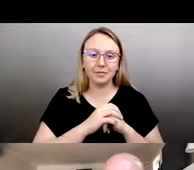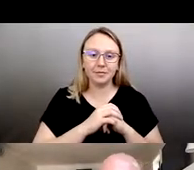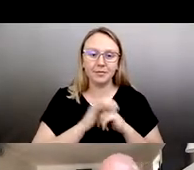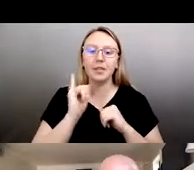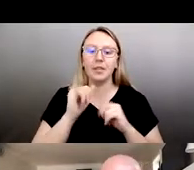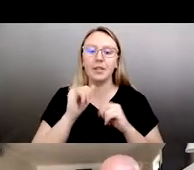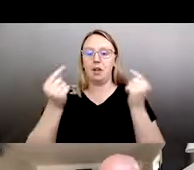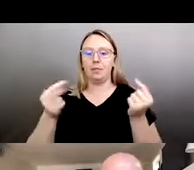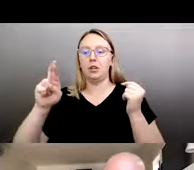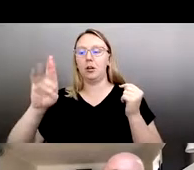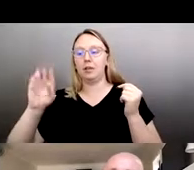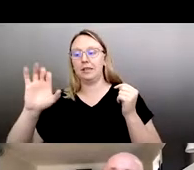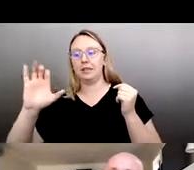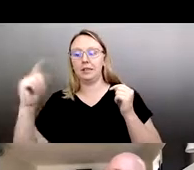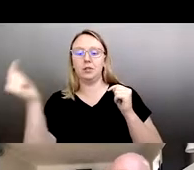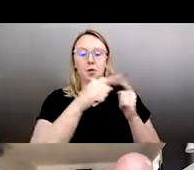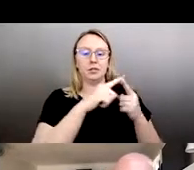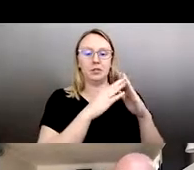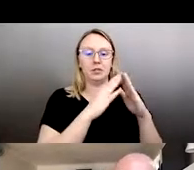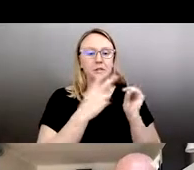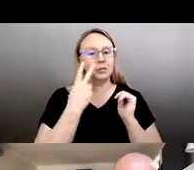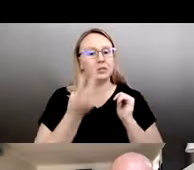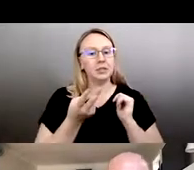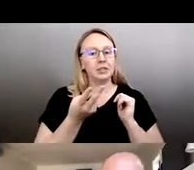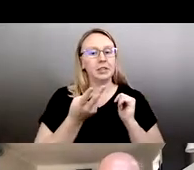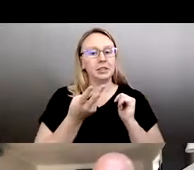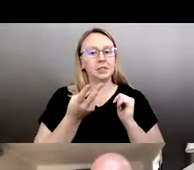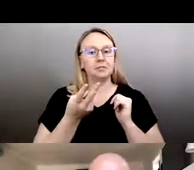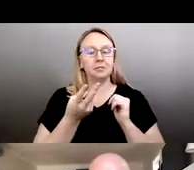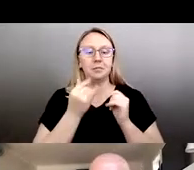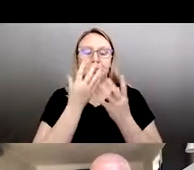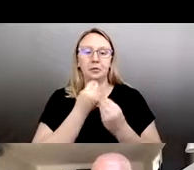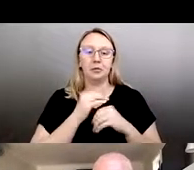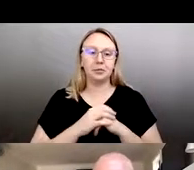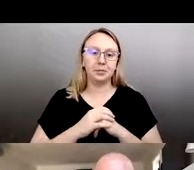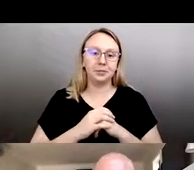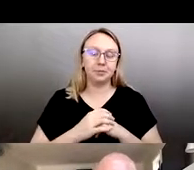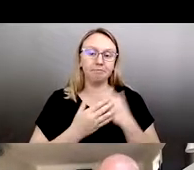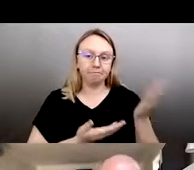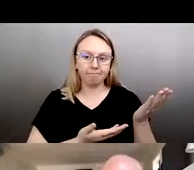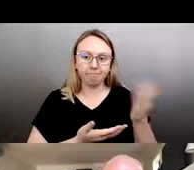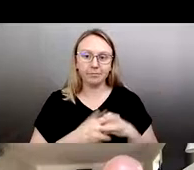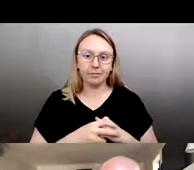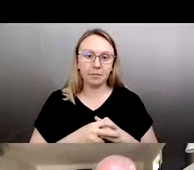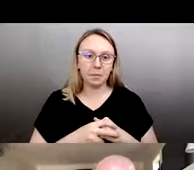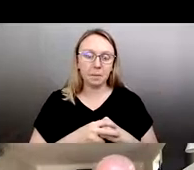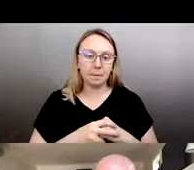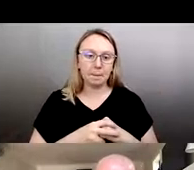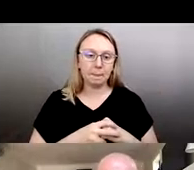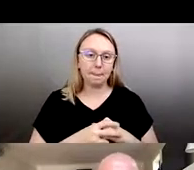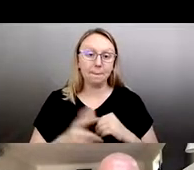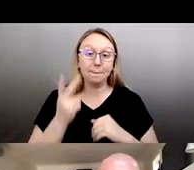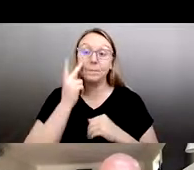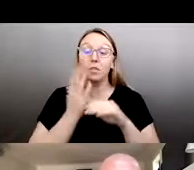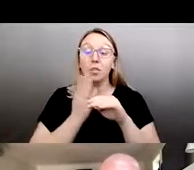RBSC, but you can see the really great view that it gives you. And so when you get to the Roger Brown study collection, you can see the more than 2,000 objects